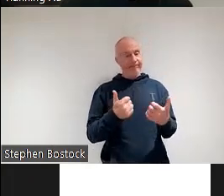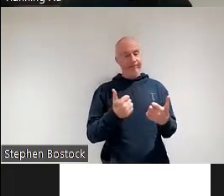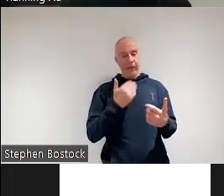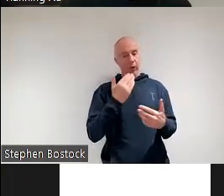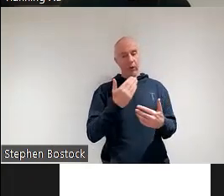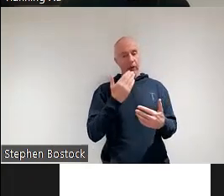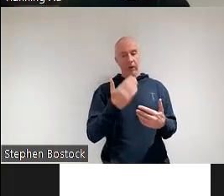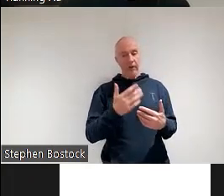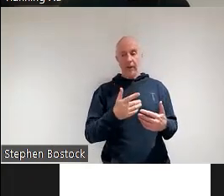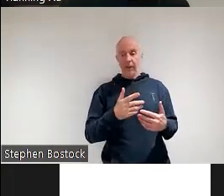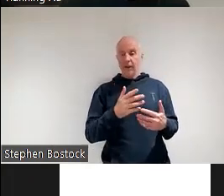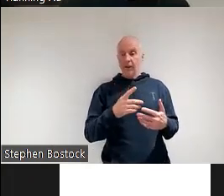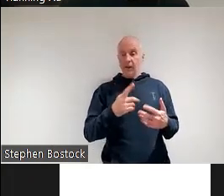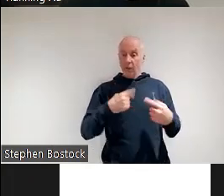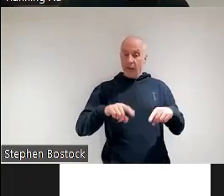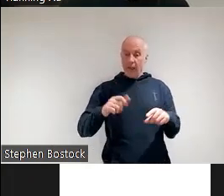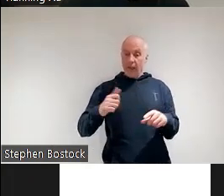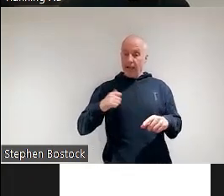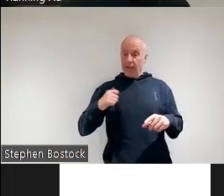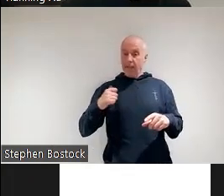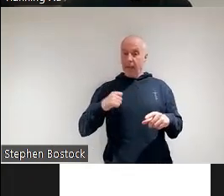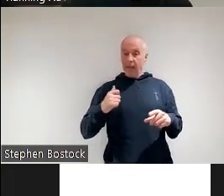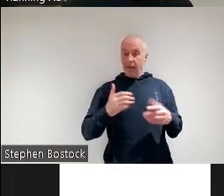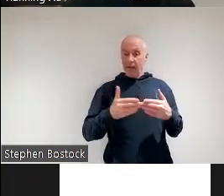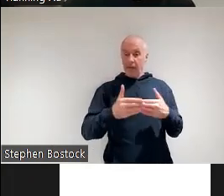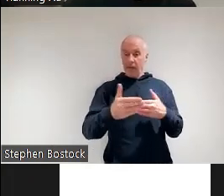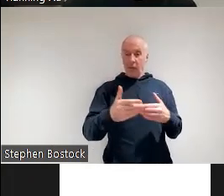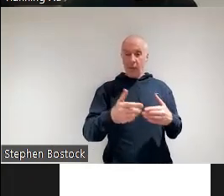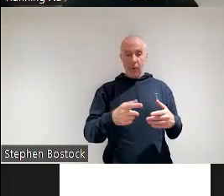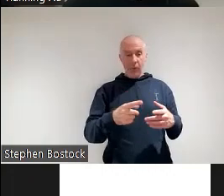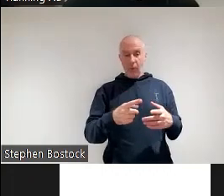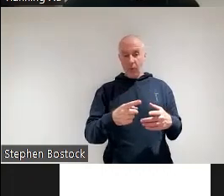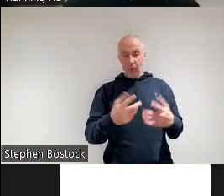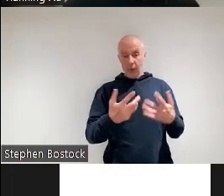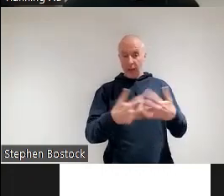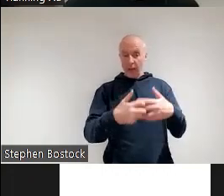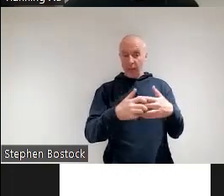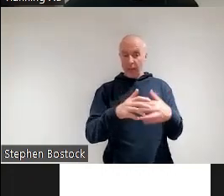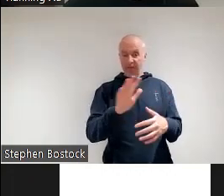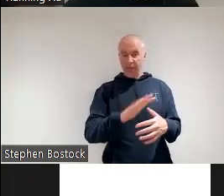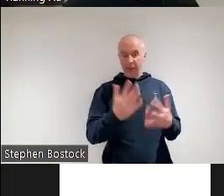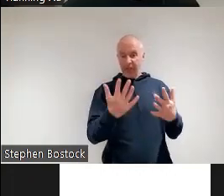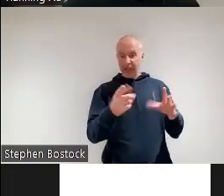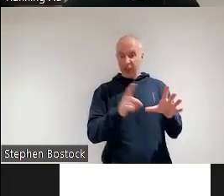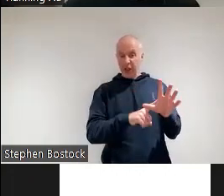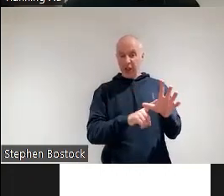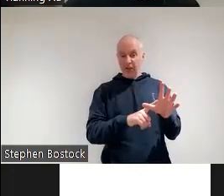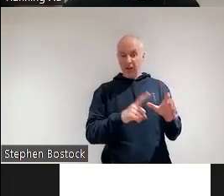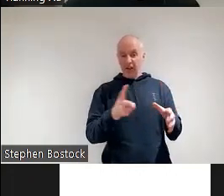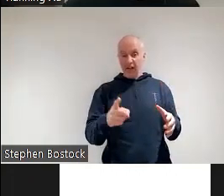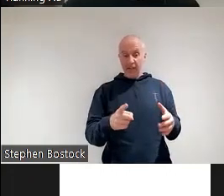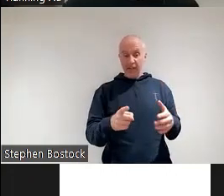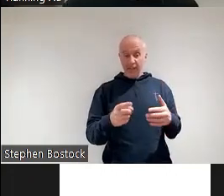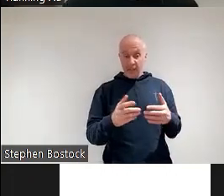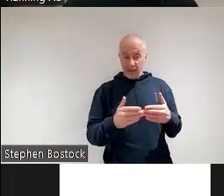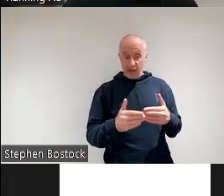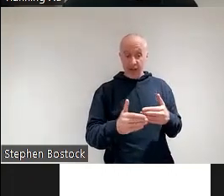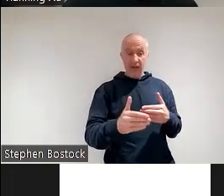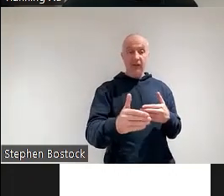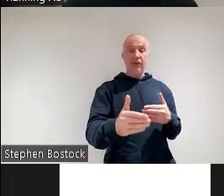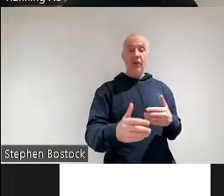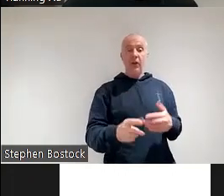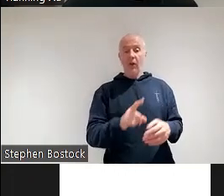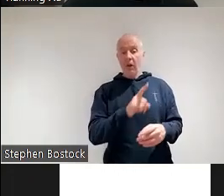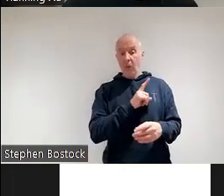normally we would expect the lifetime of a heavy equipment to be at least 10 years. So the way why they have